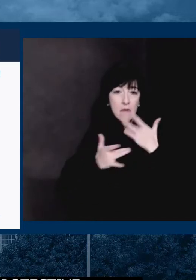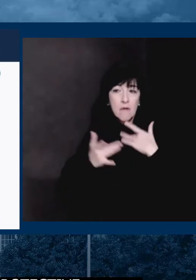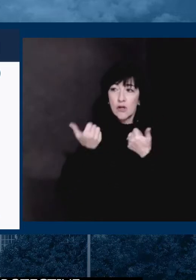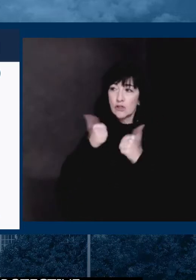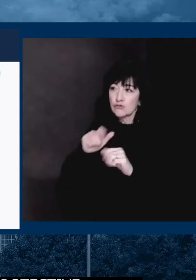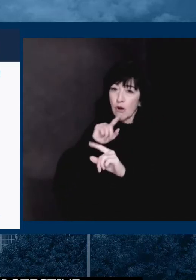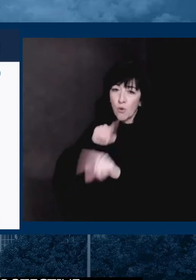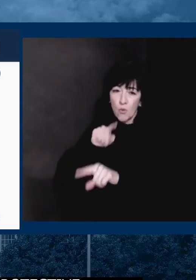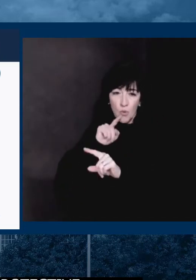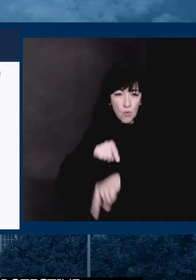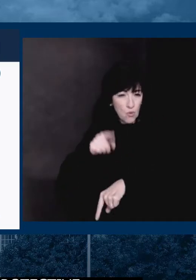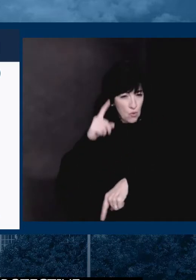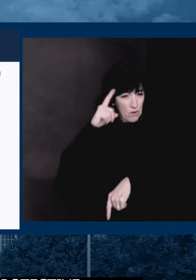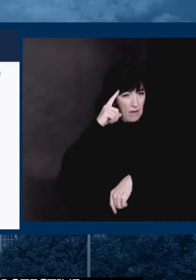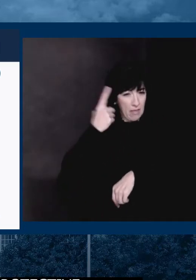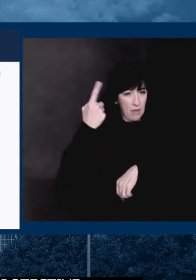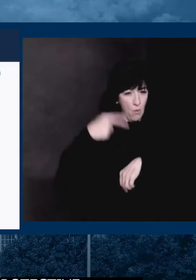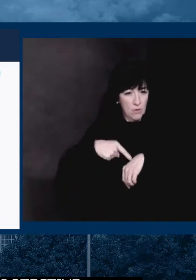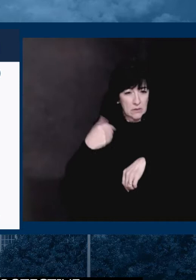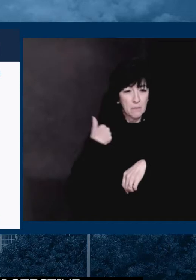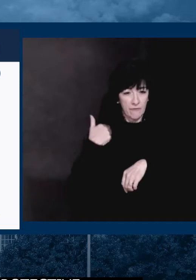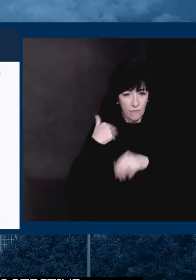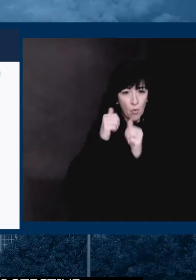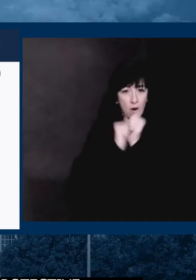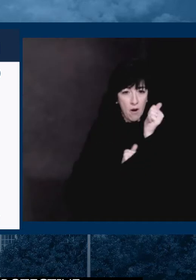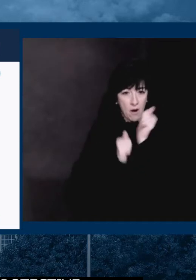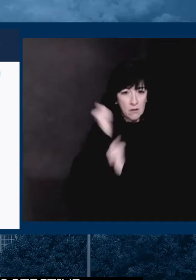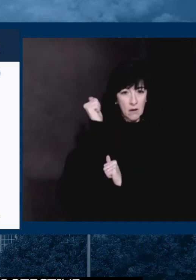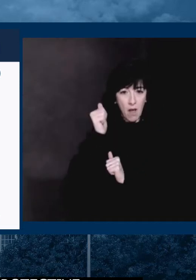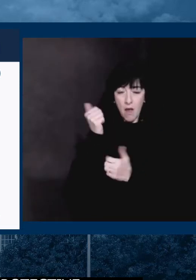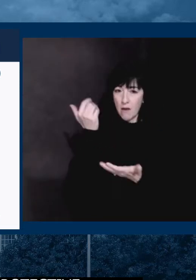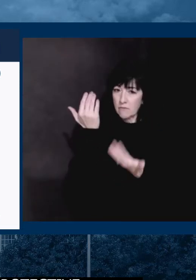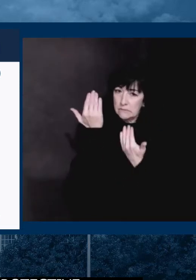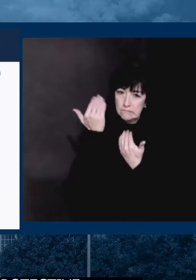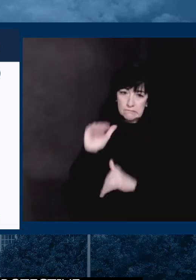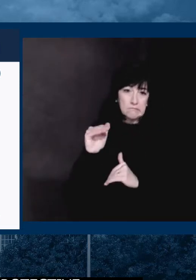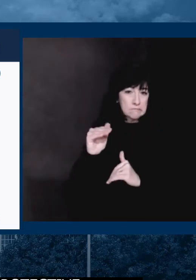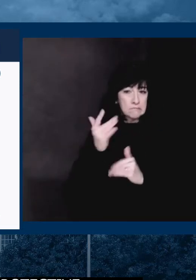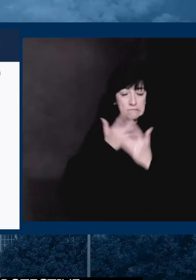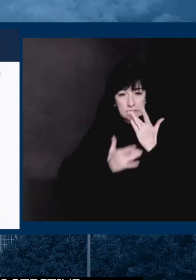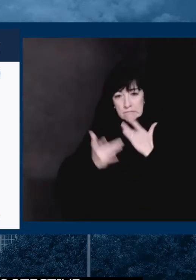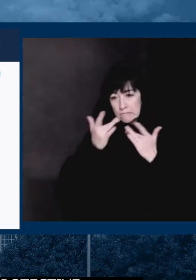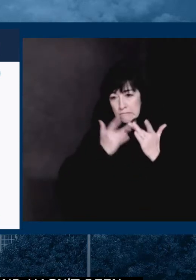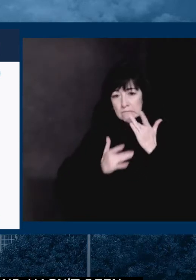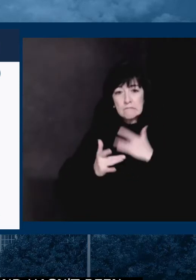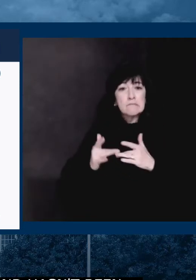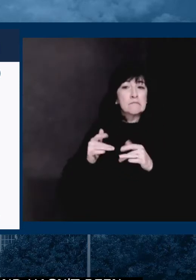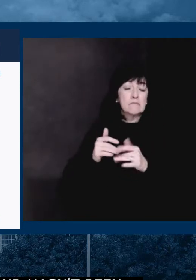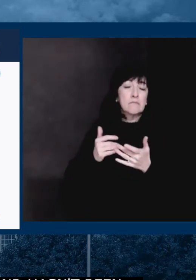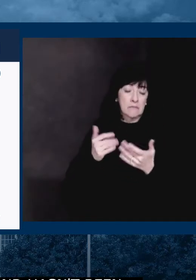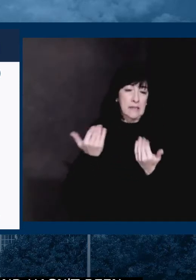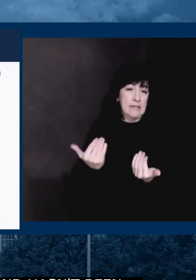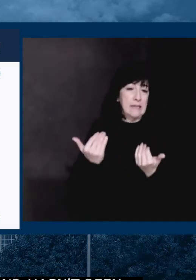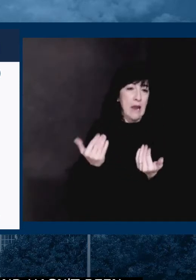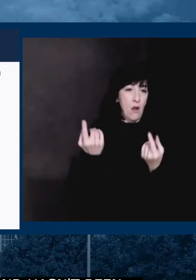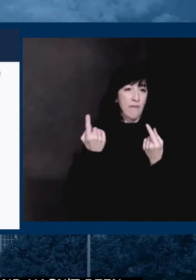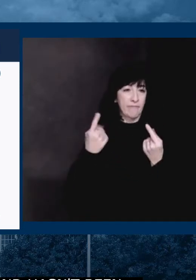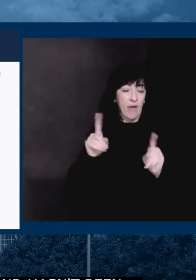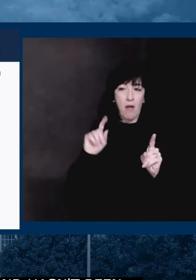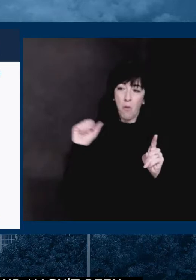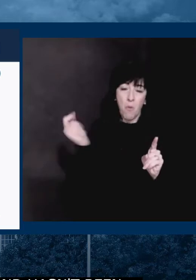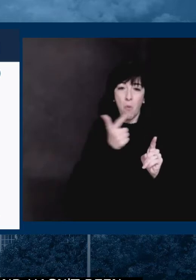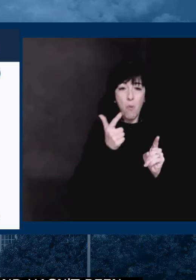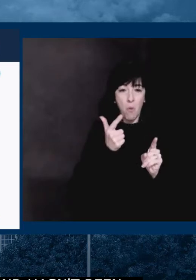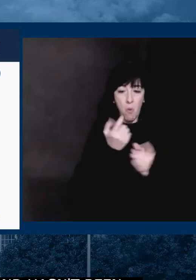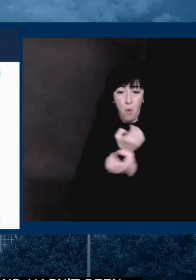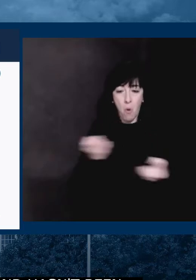I think at one point. We had we were backed up without some gloves, but other than that, good.